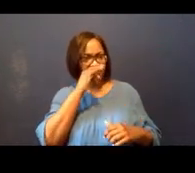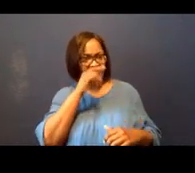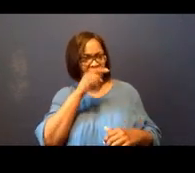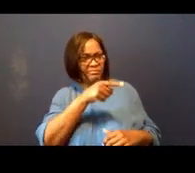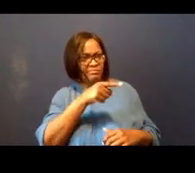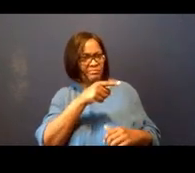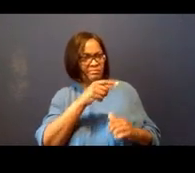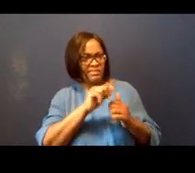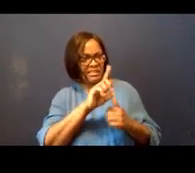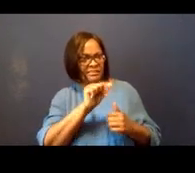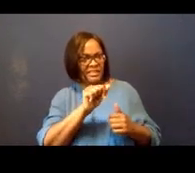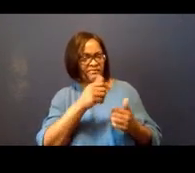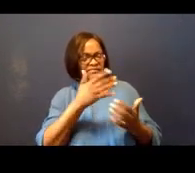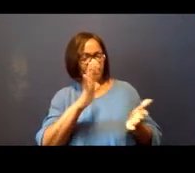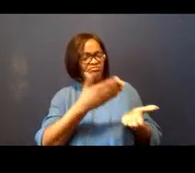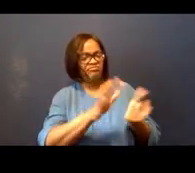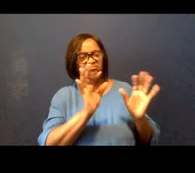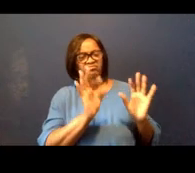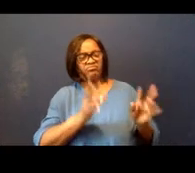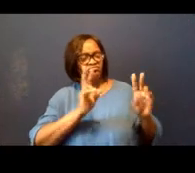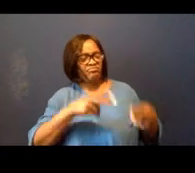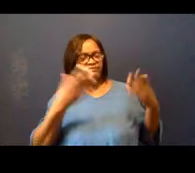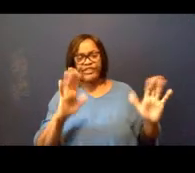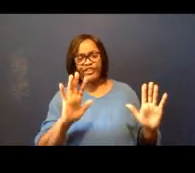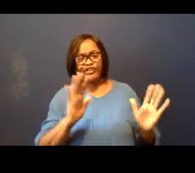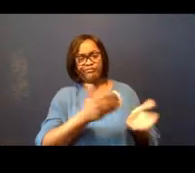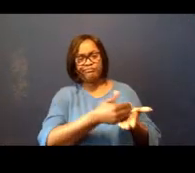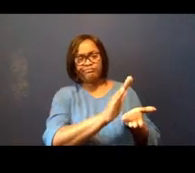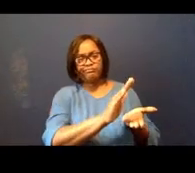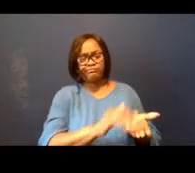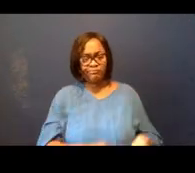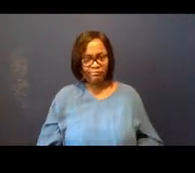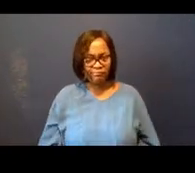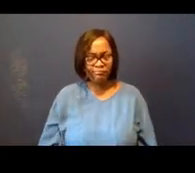taking care of me. My